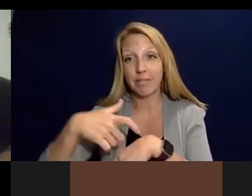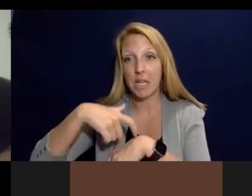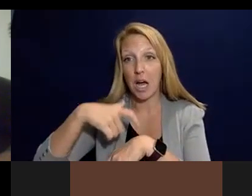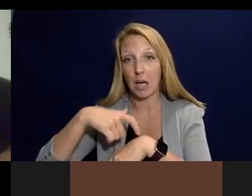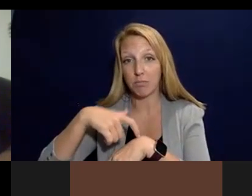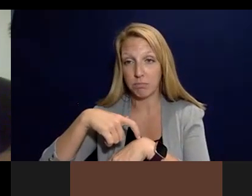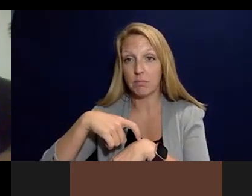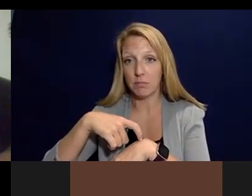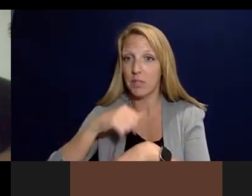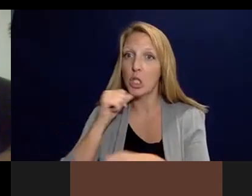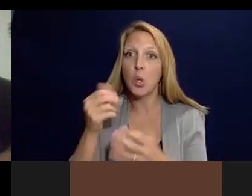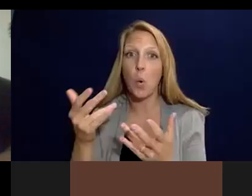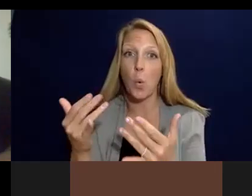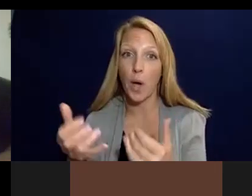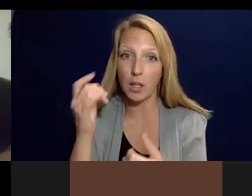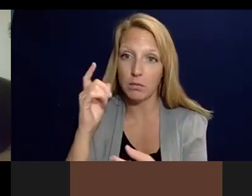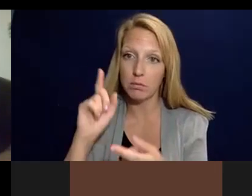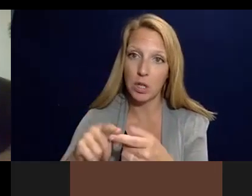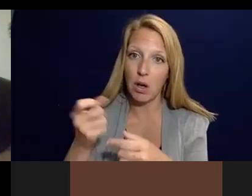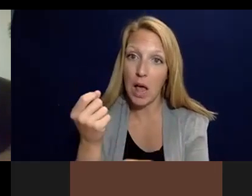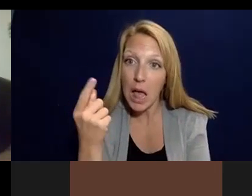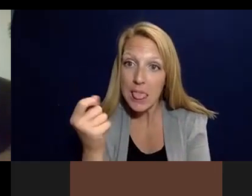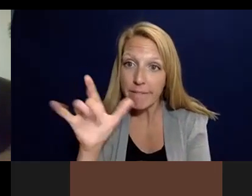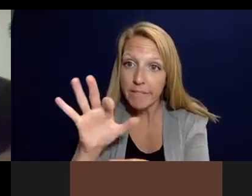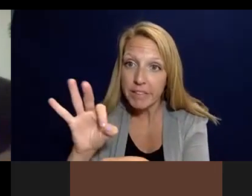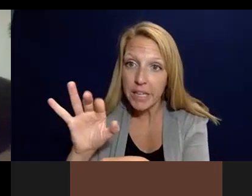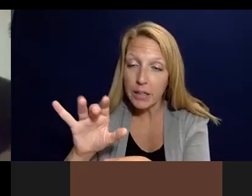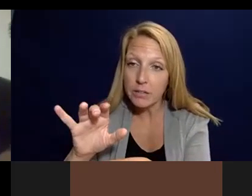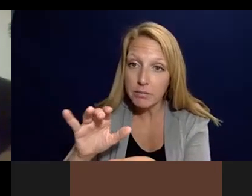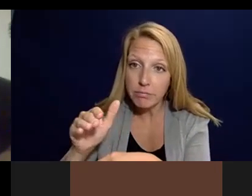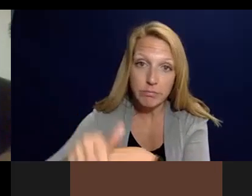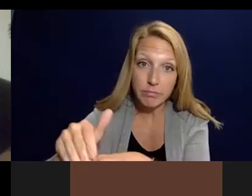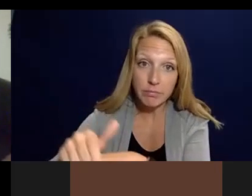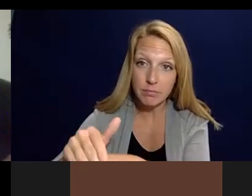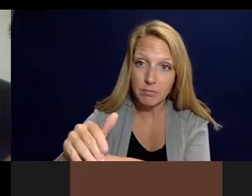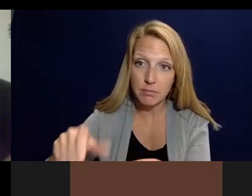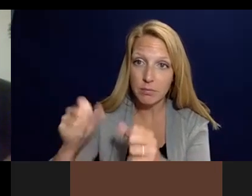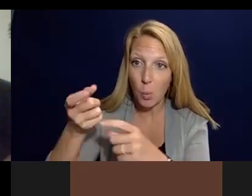Don't wait till 11:58 p.m. Okay?